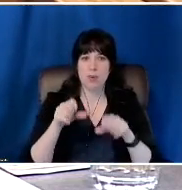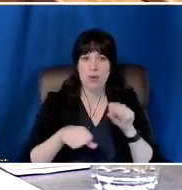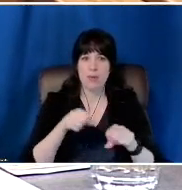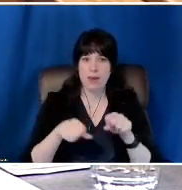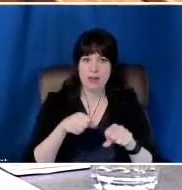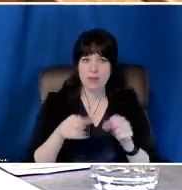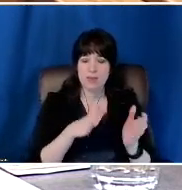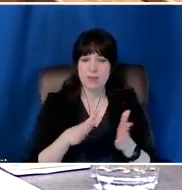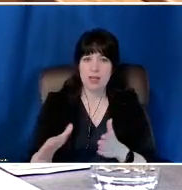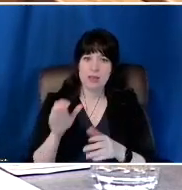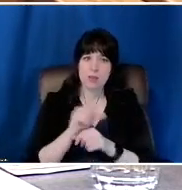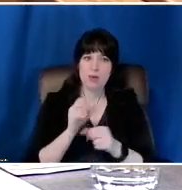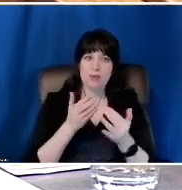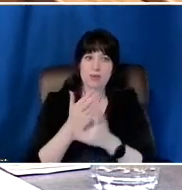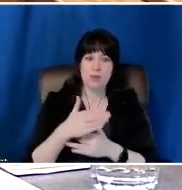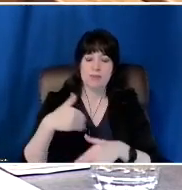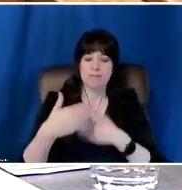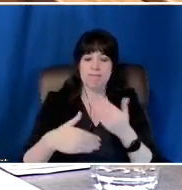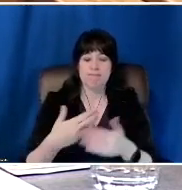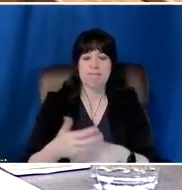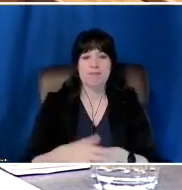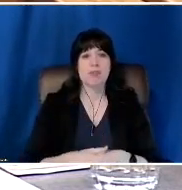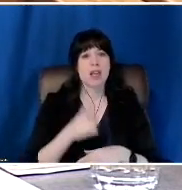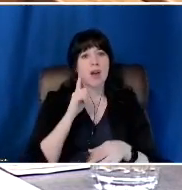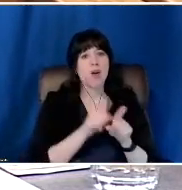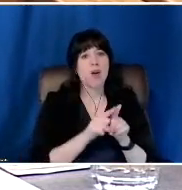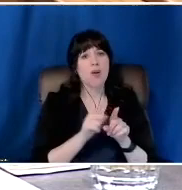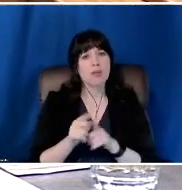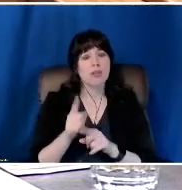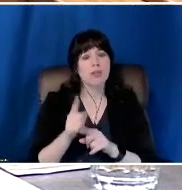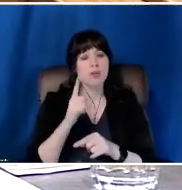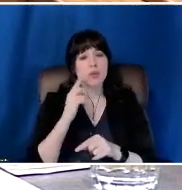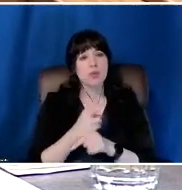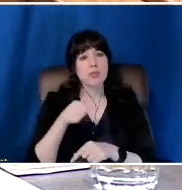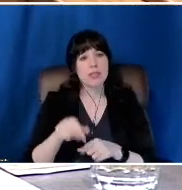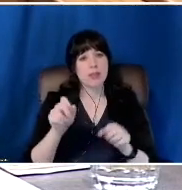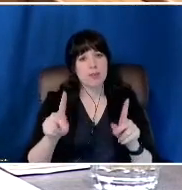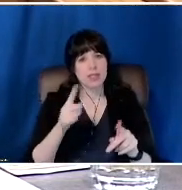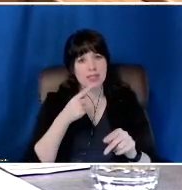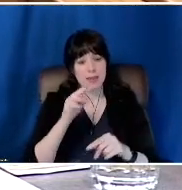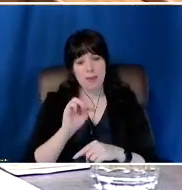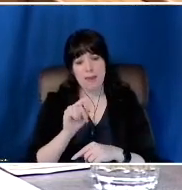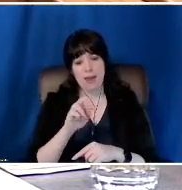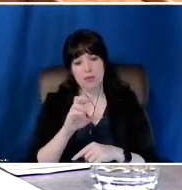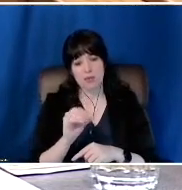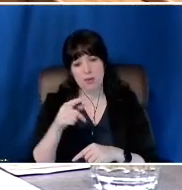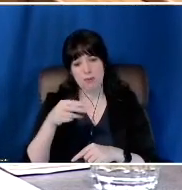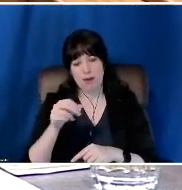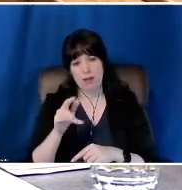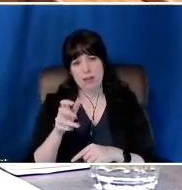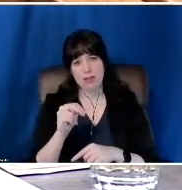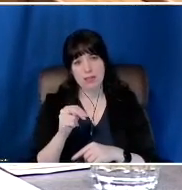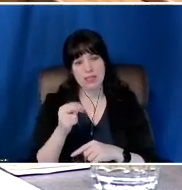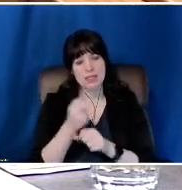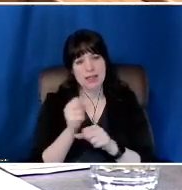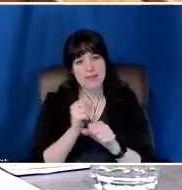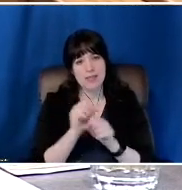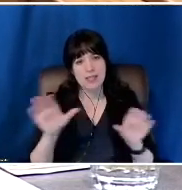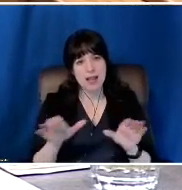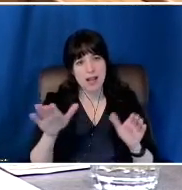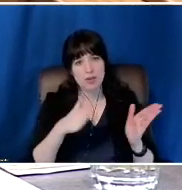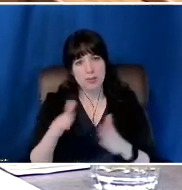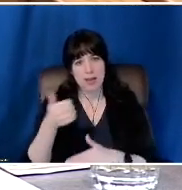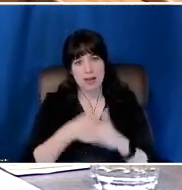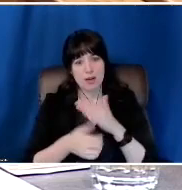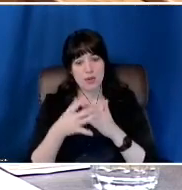process. I also want to take this opportunity to draw attention to the Metropolitan Transportation Safety Action Plan that is being developed under the leadership of